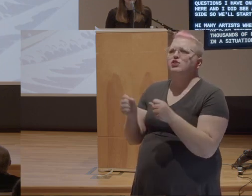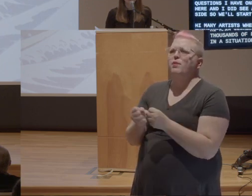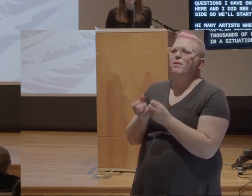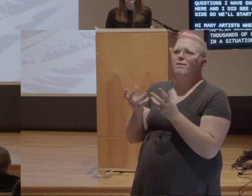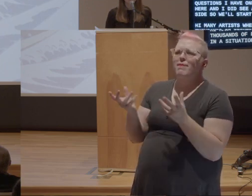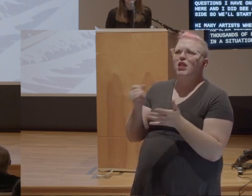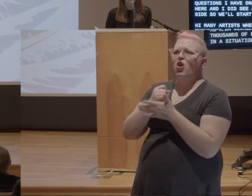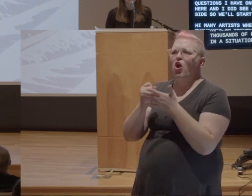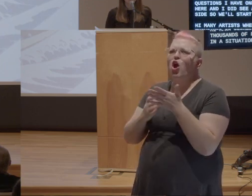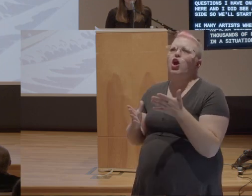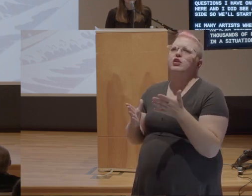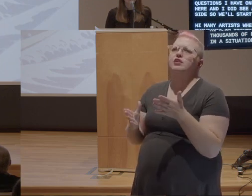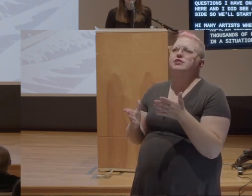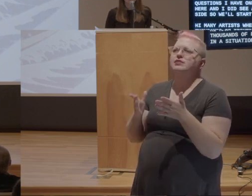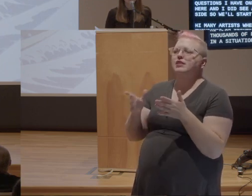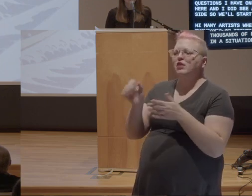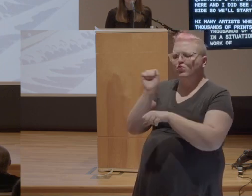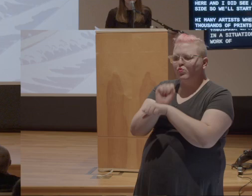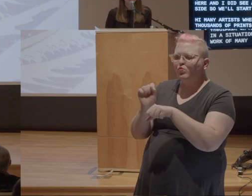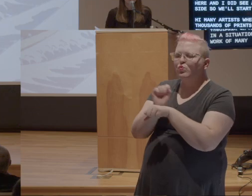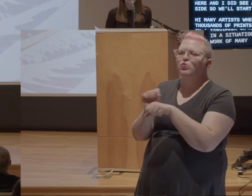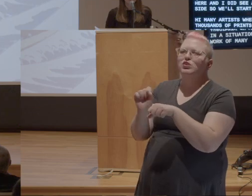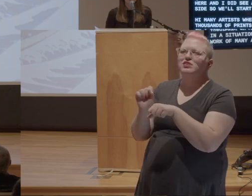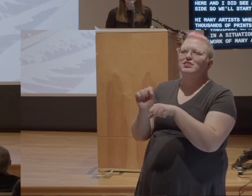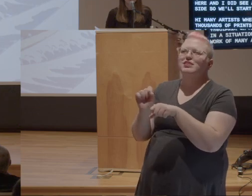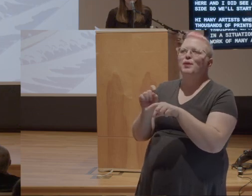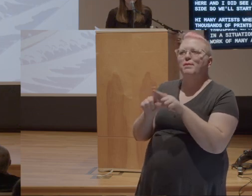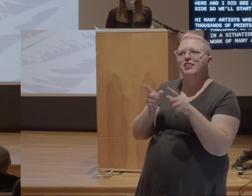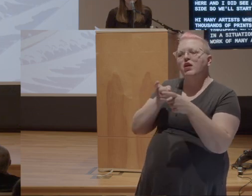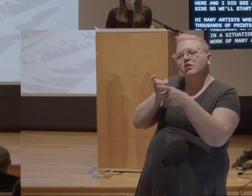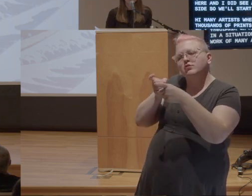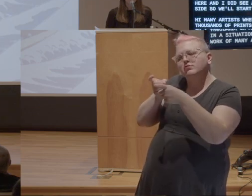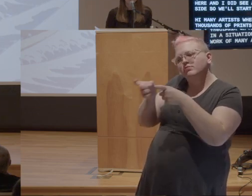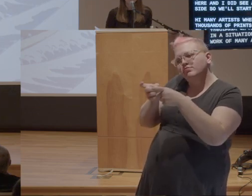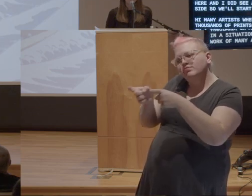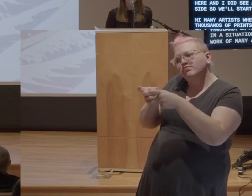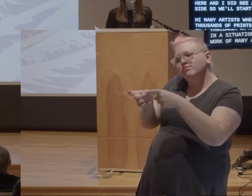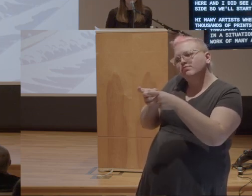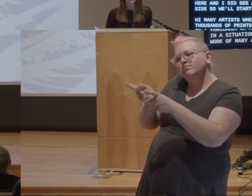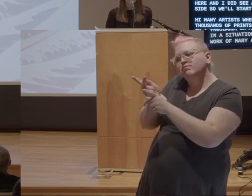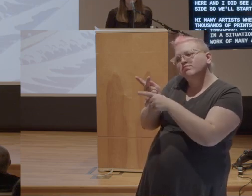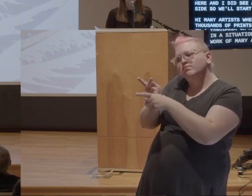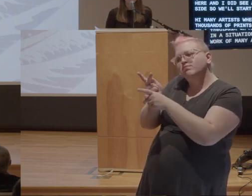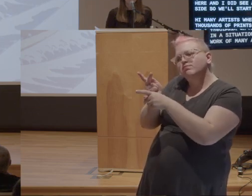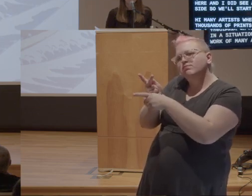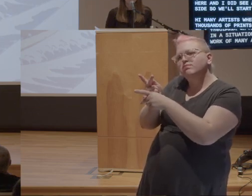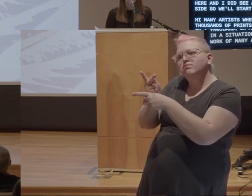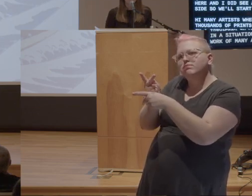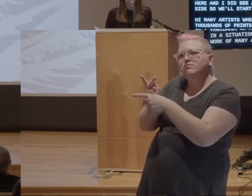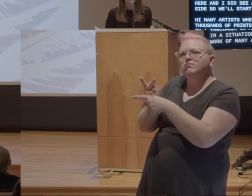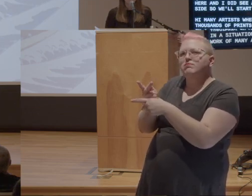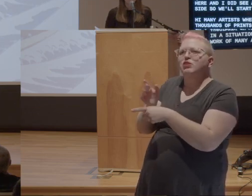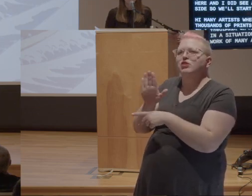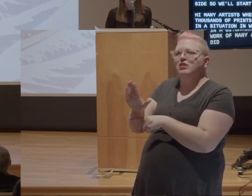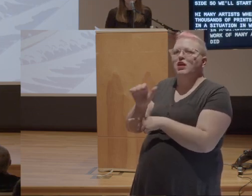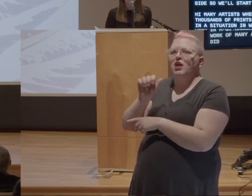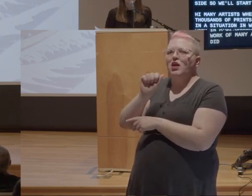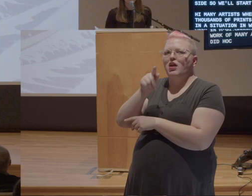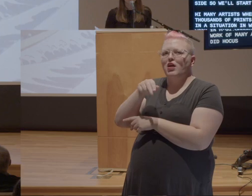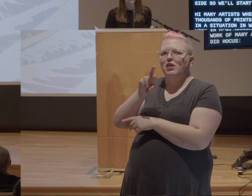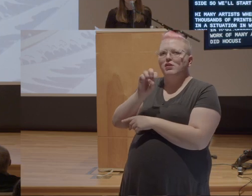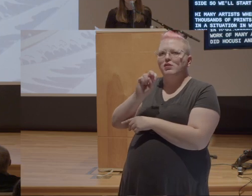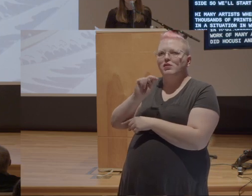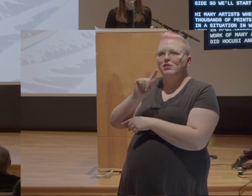which they were overseeing the work of many apprentices and subordinate artists. Did Hokusai